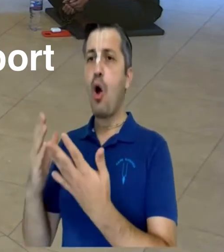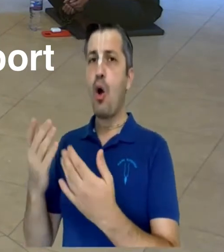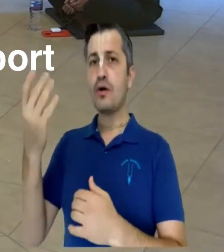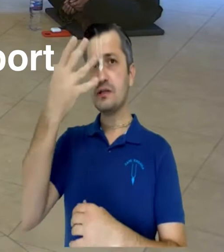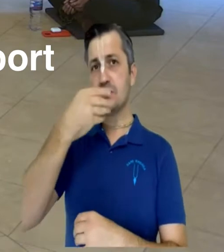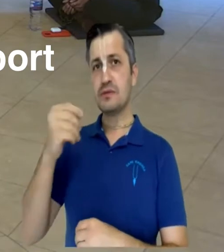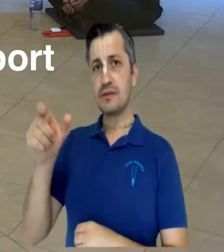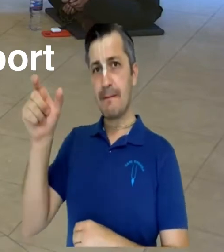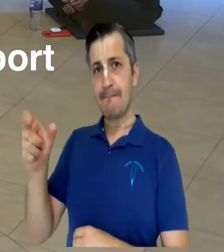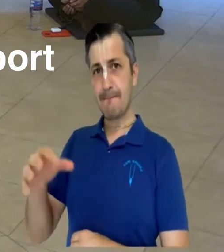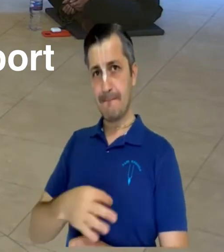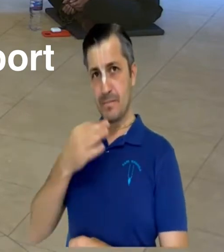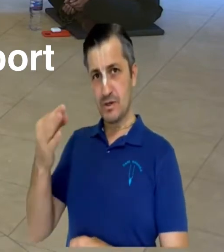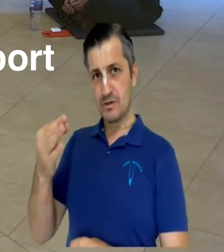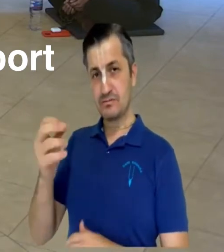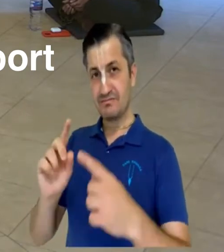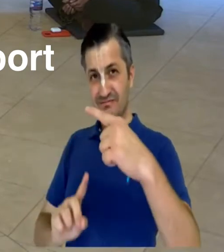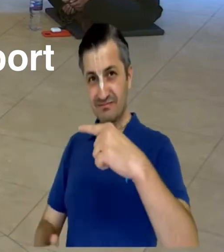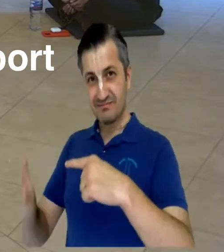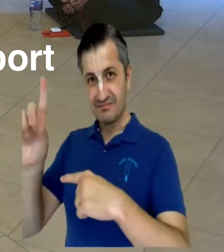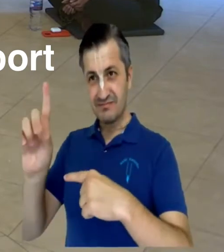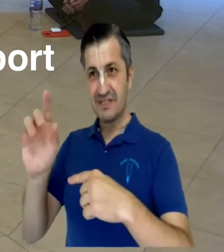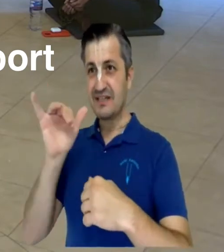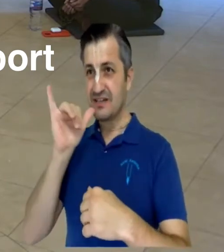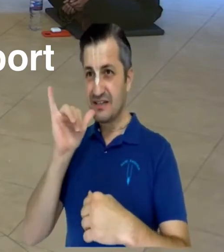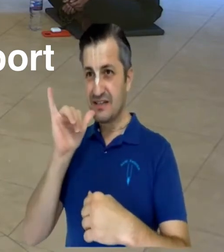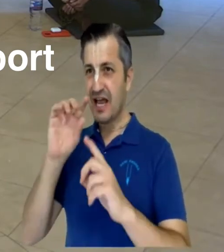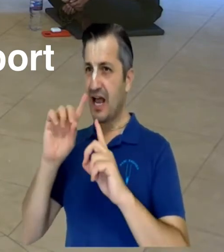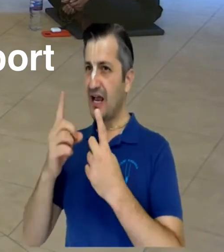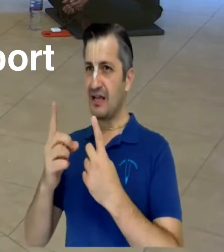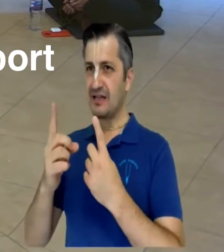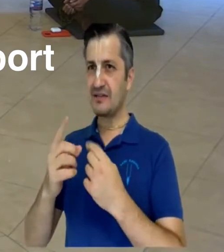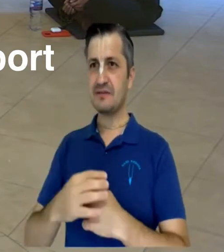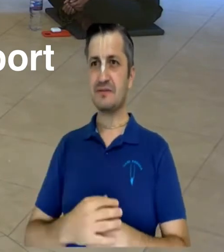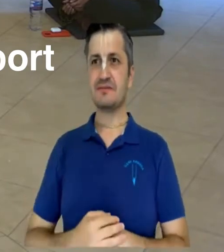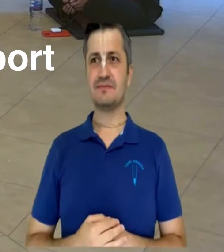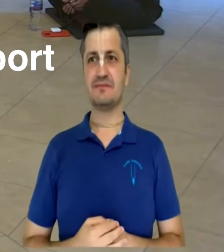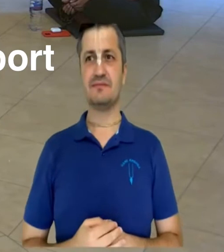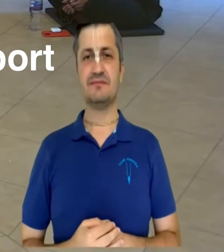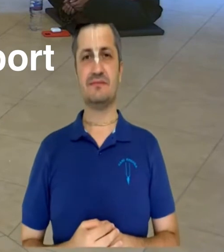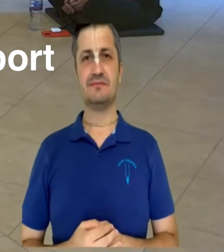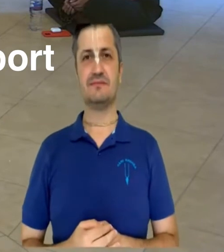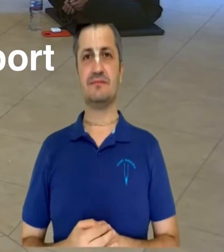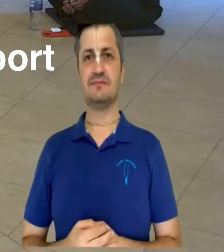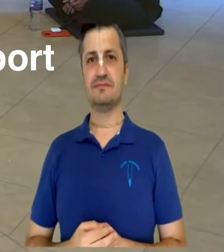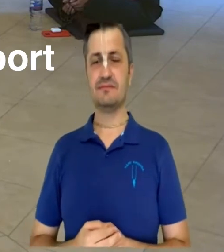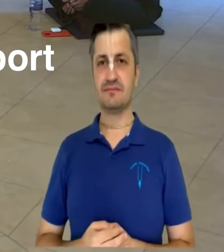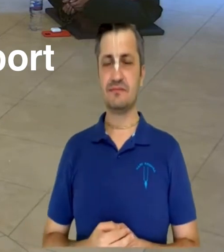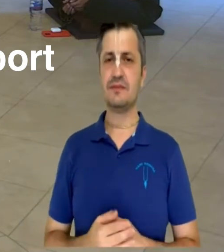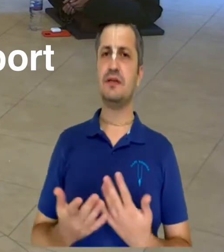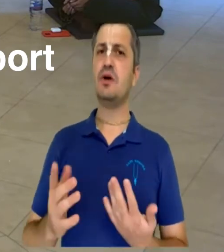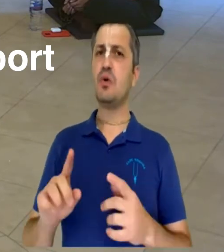it is clear here that the living entities and the Supreme Personality of Godhead are individuals. The difference is that the